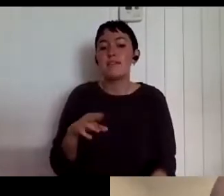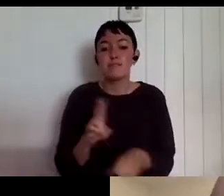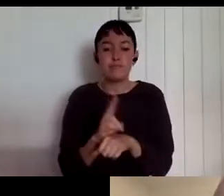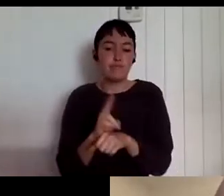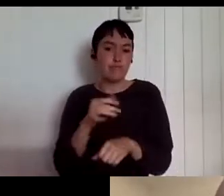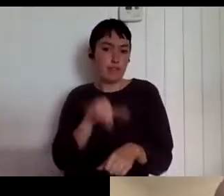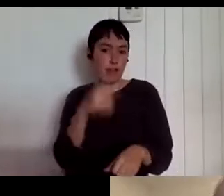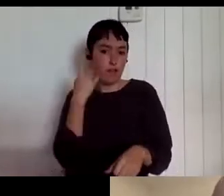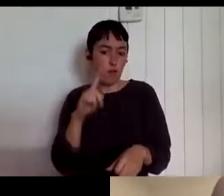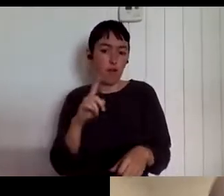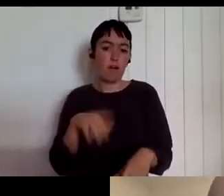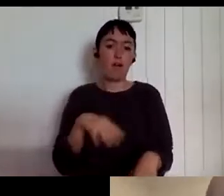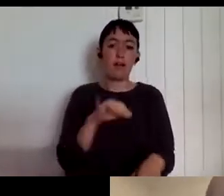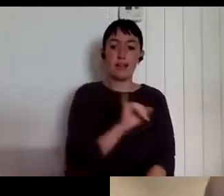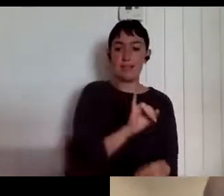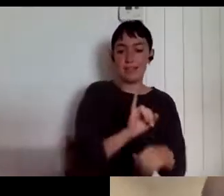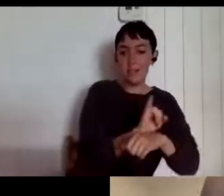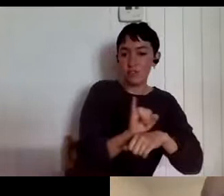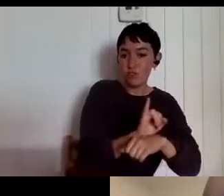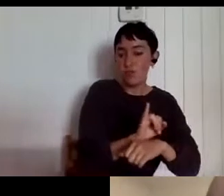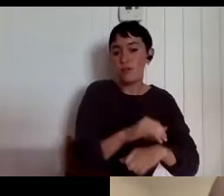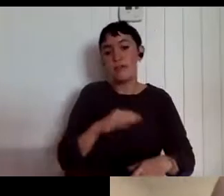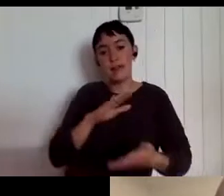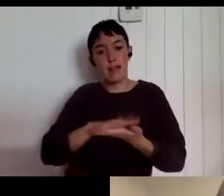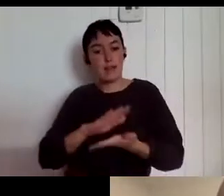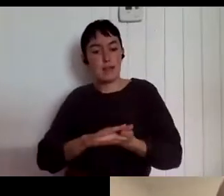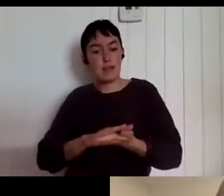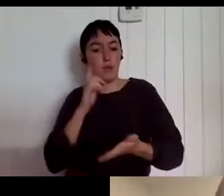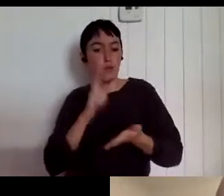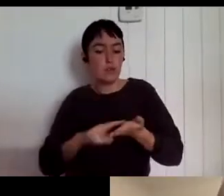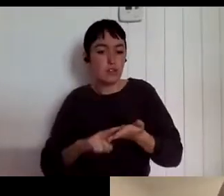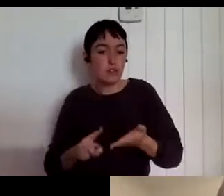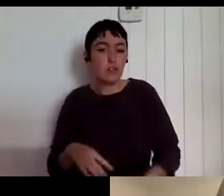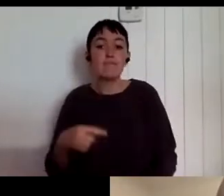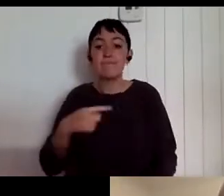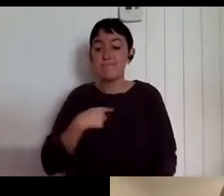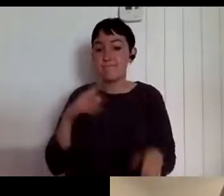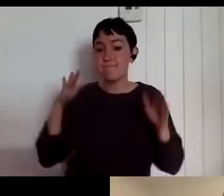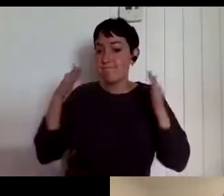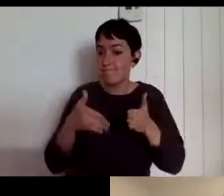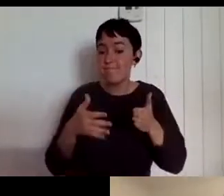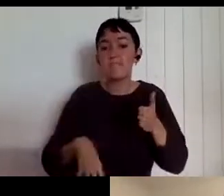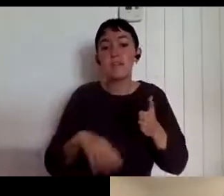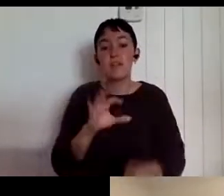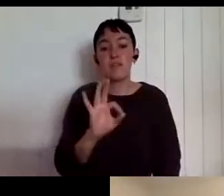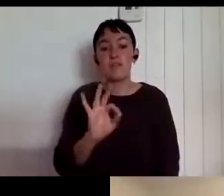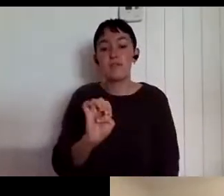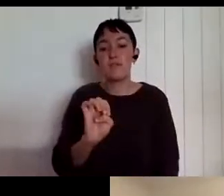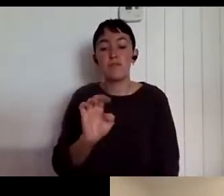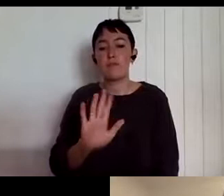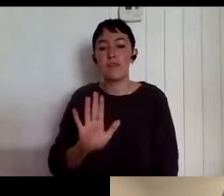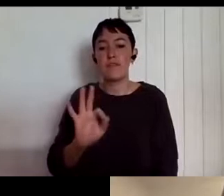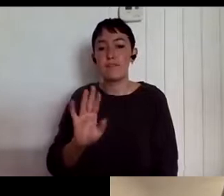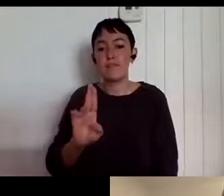research. My specific research is in fuel cells. So a lot of my research is trying to understand how we can make better fuel